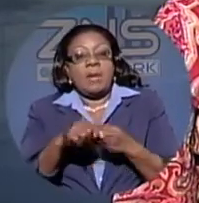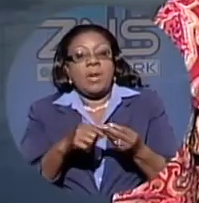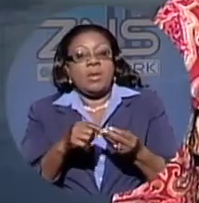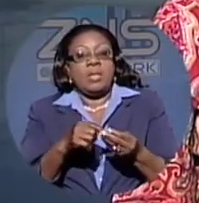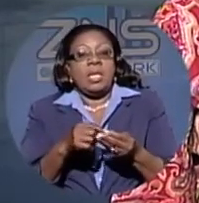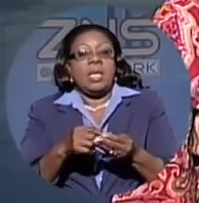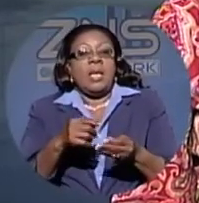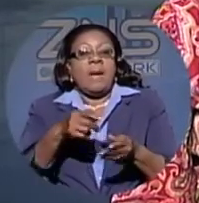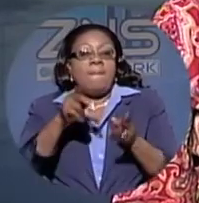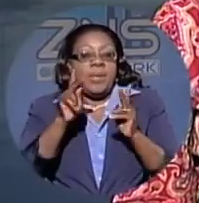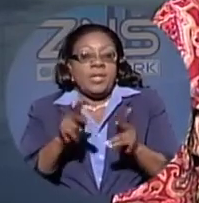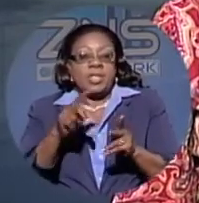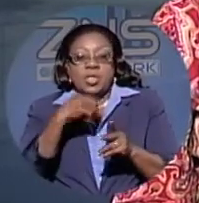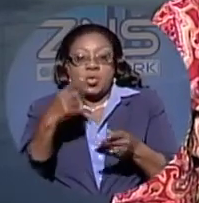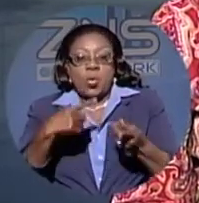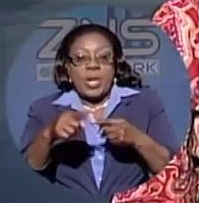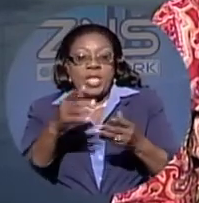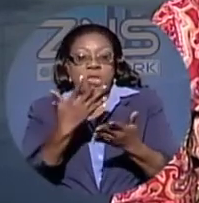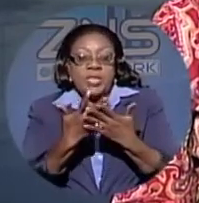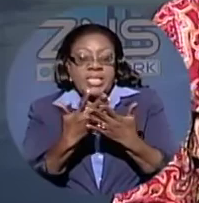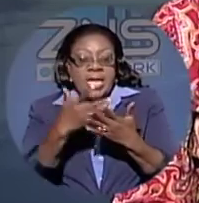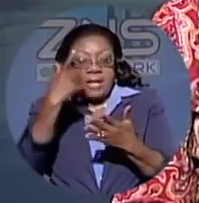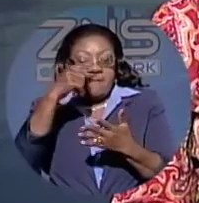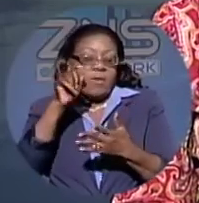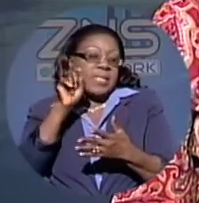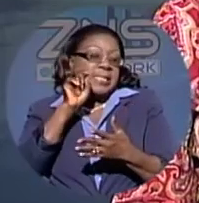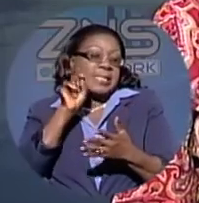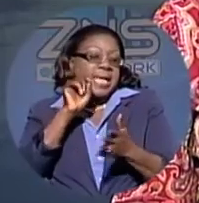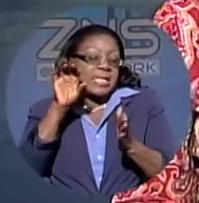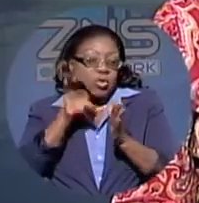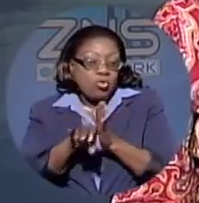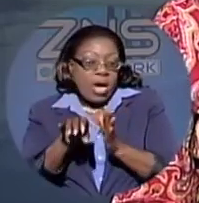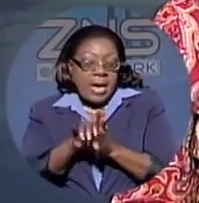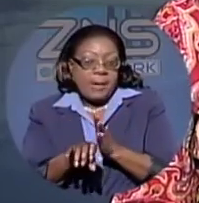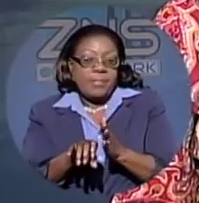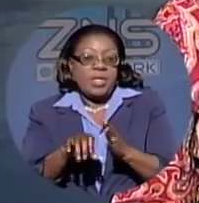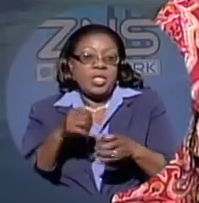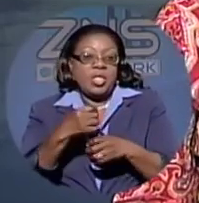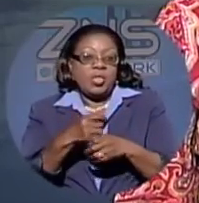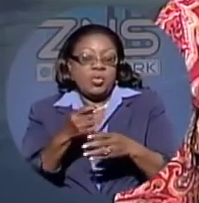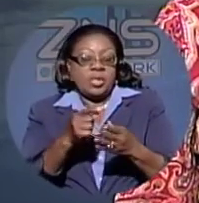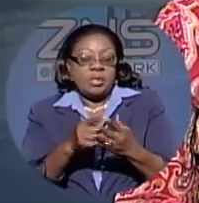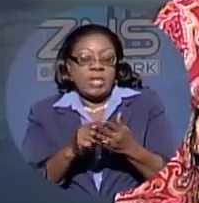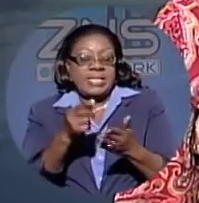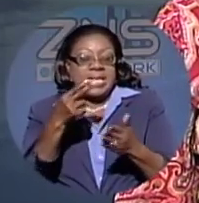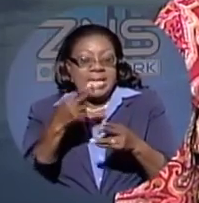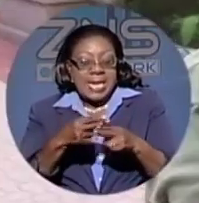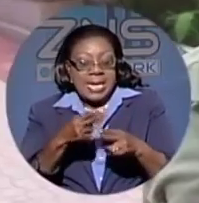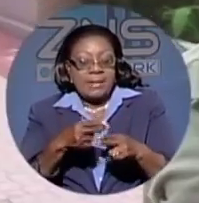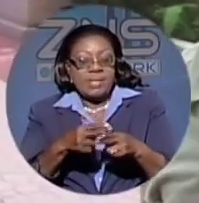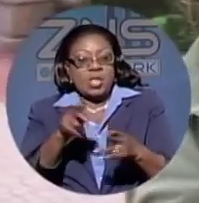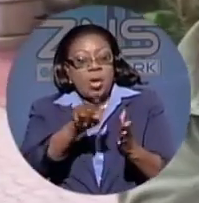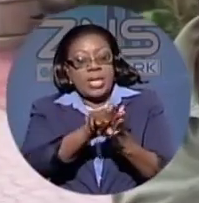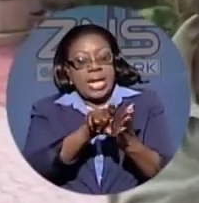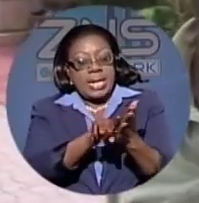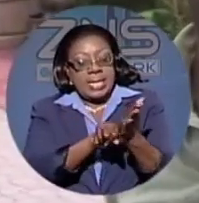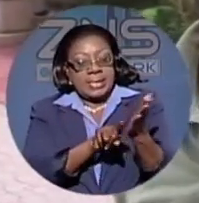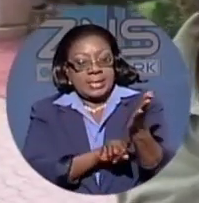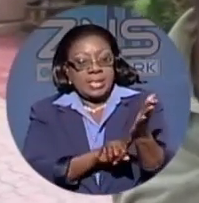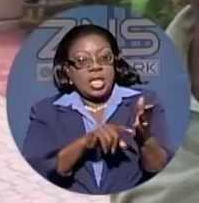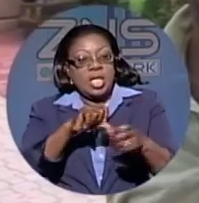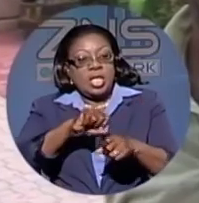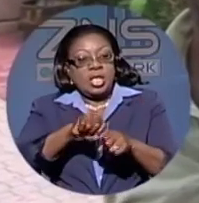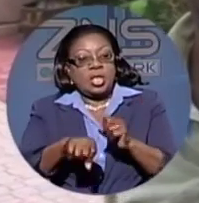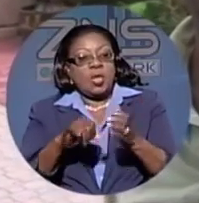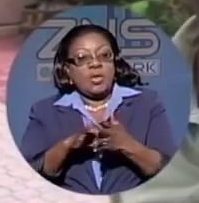found by police. Many residents interviewed believe a sex offenders registry is badly needed. So that we would know who we are